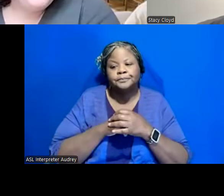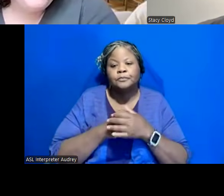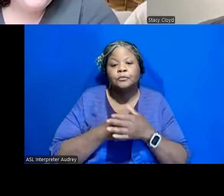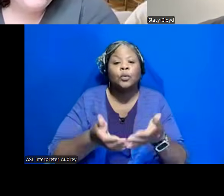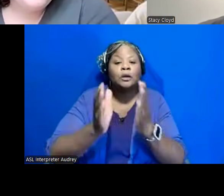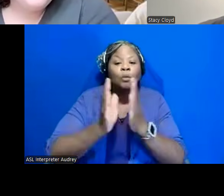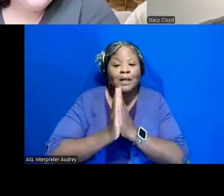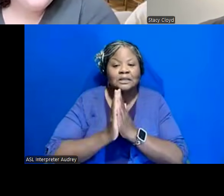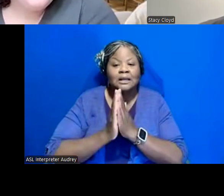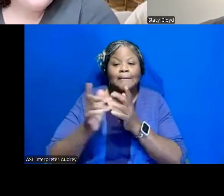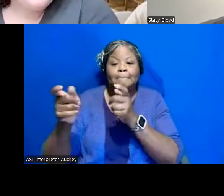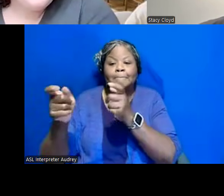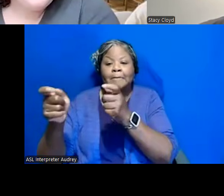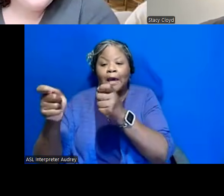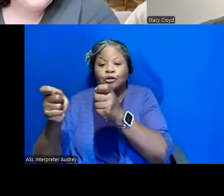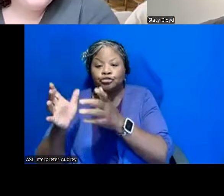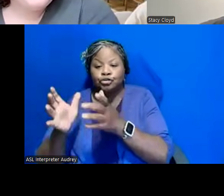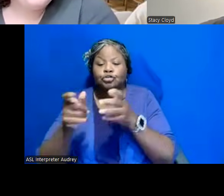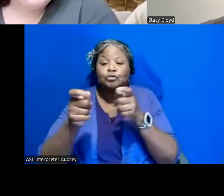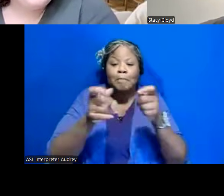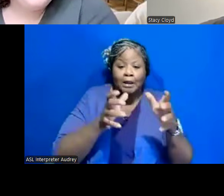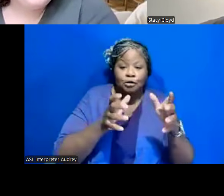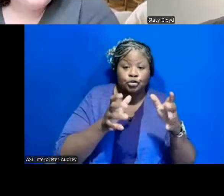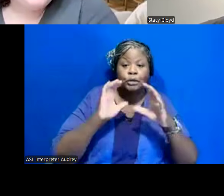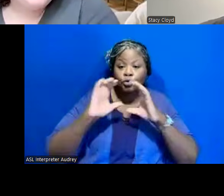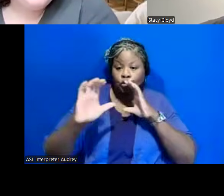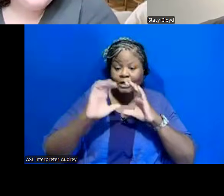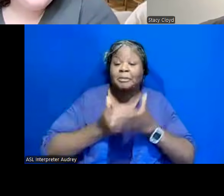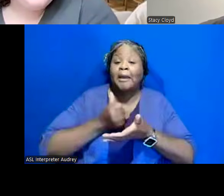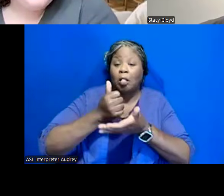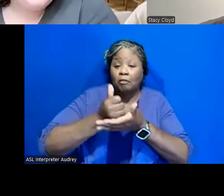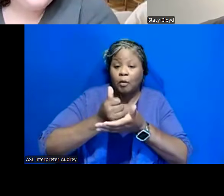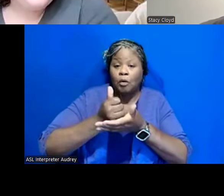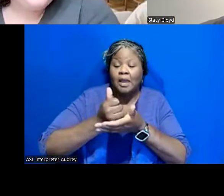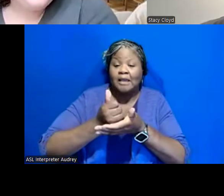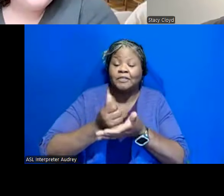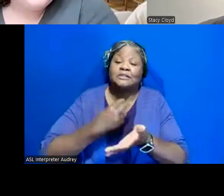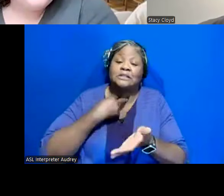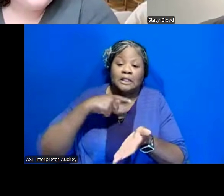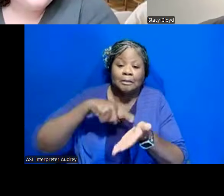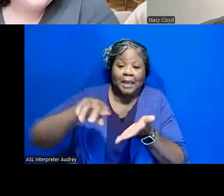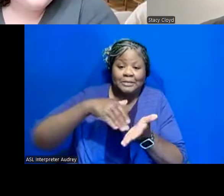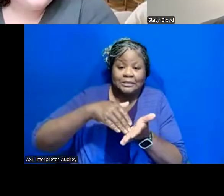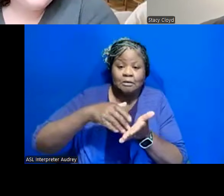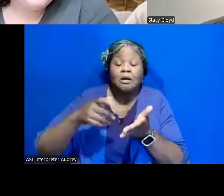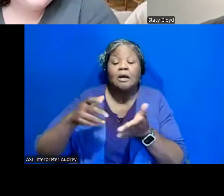requesting manager to manager communications can be helpful when things are stuck at the payment center. This is where the manager of a field office contacts